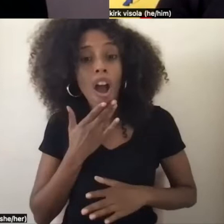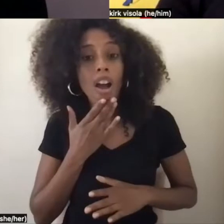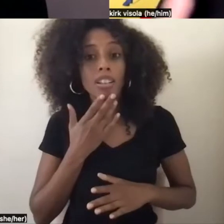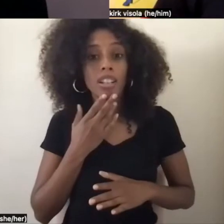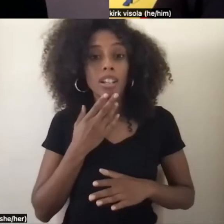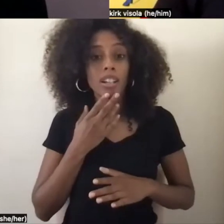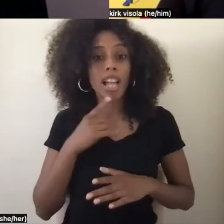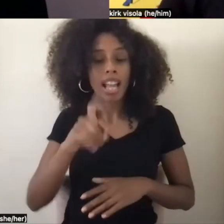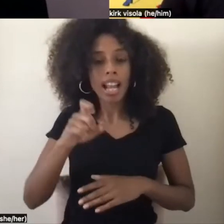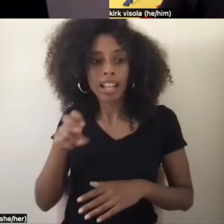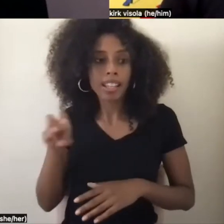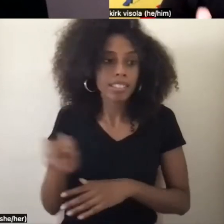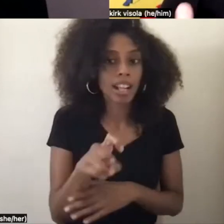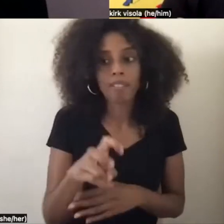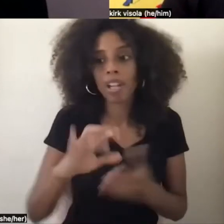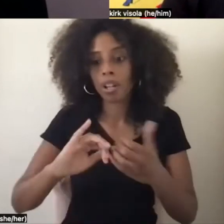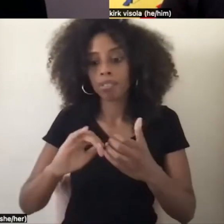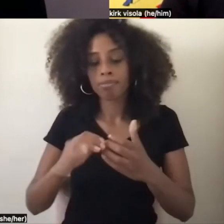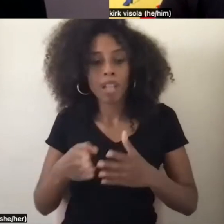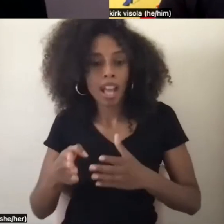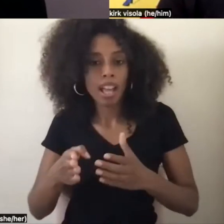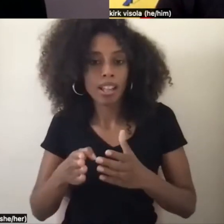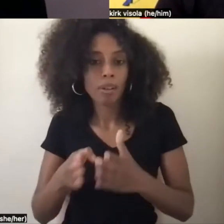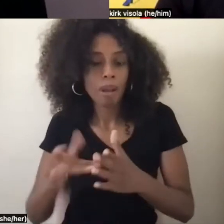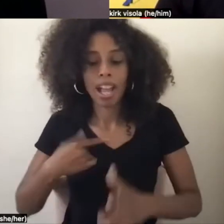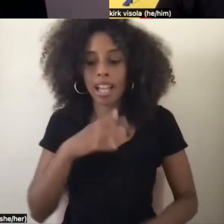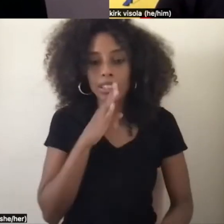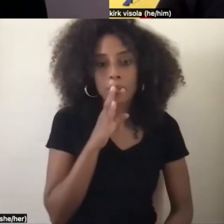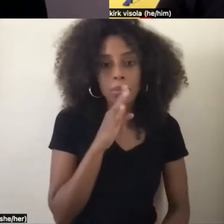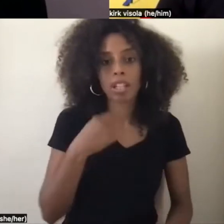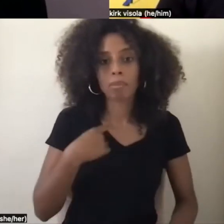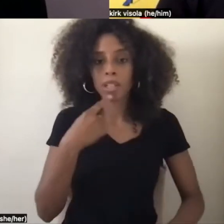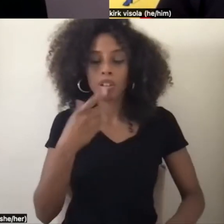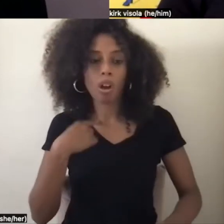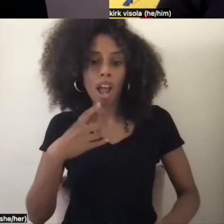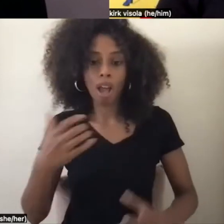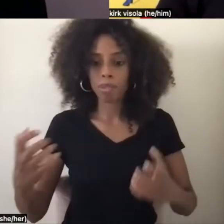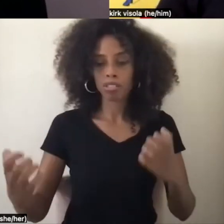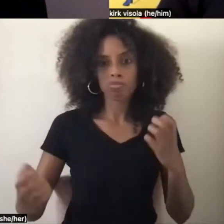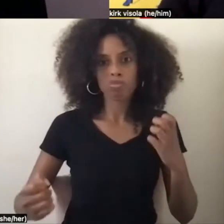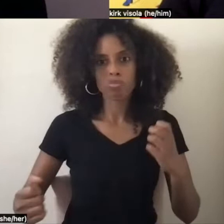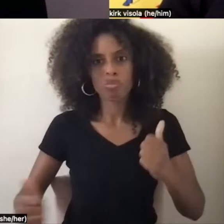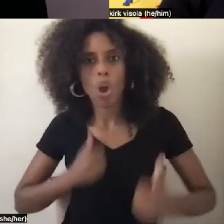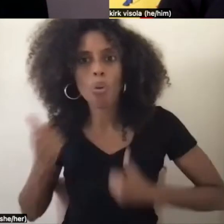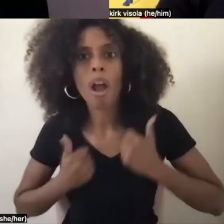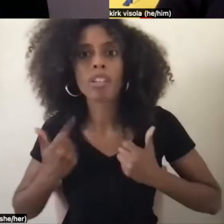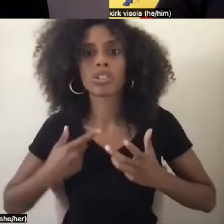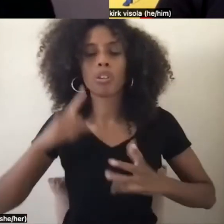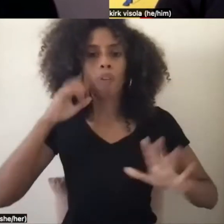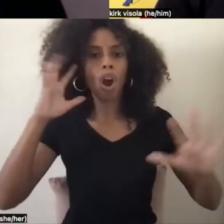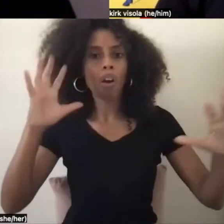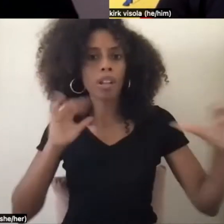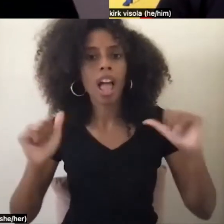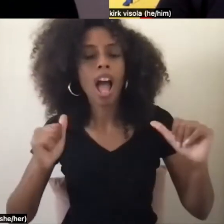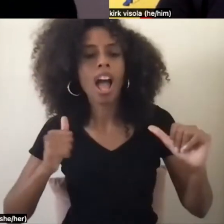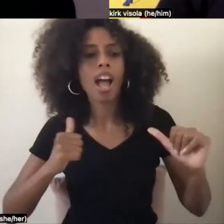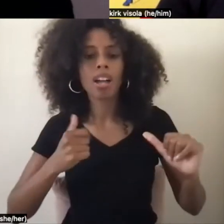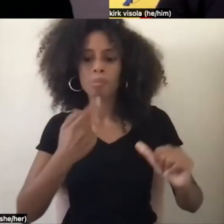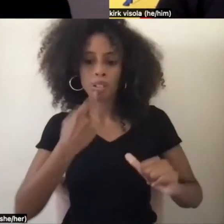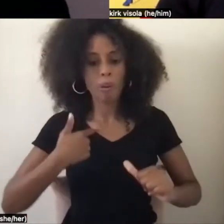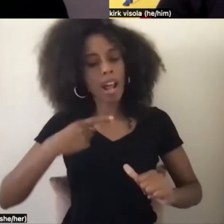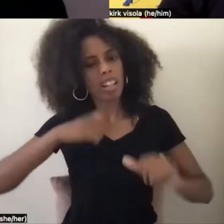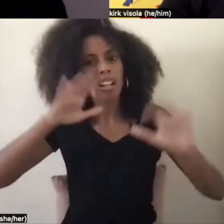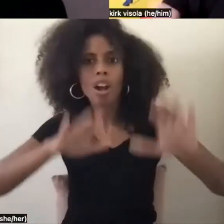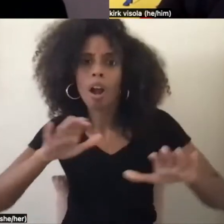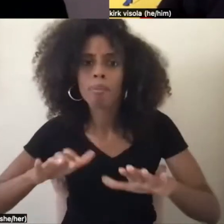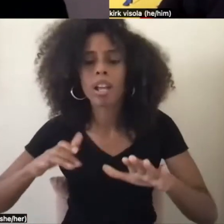everything, the way I speak, being told that I might be getting loud or aggressive, being told that you need to calm down, being told everything